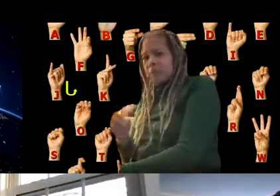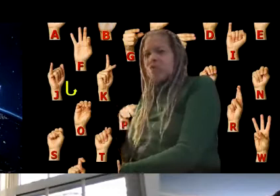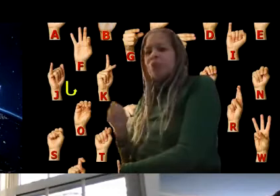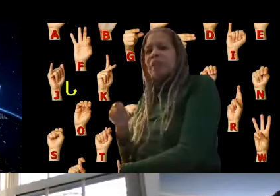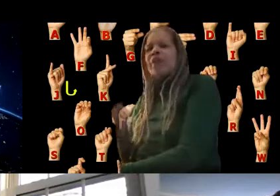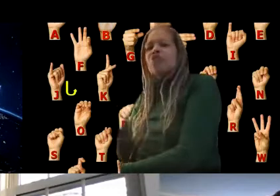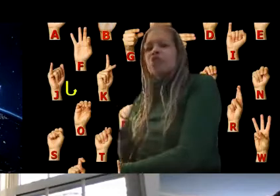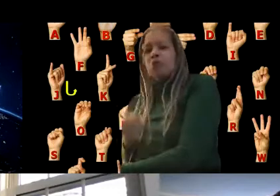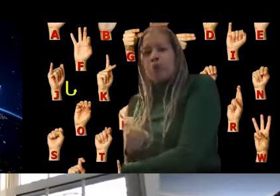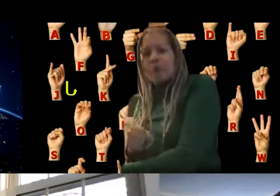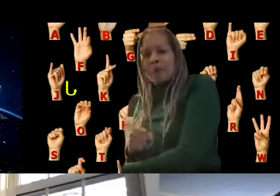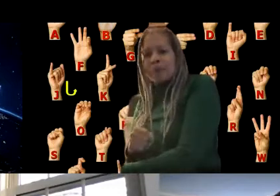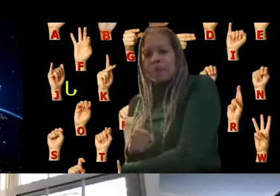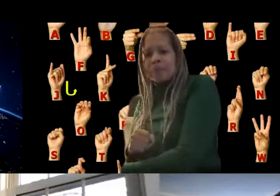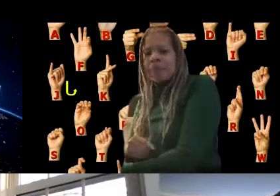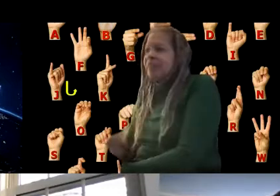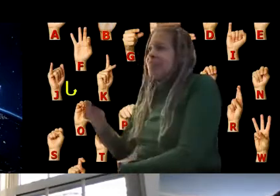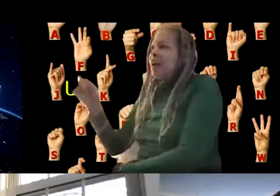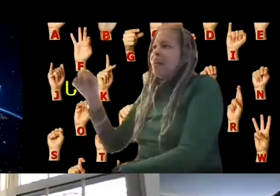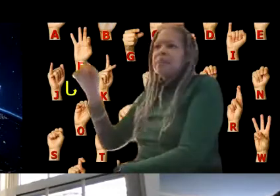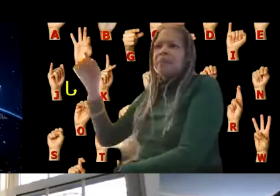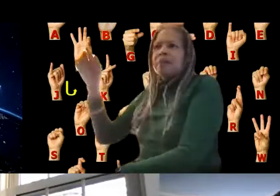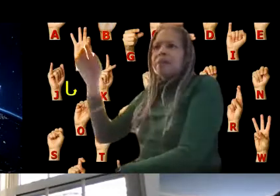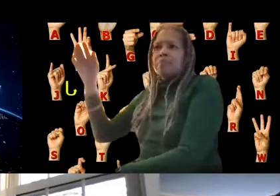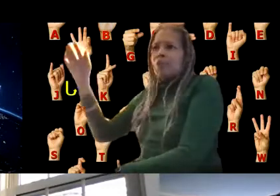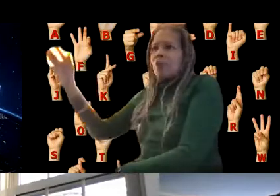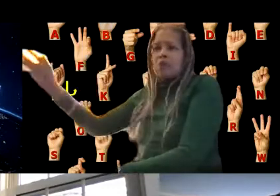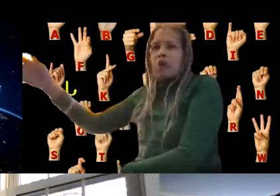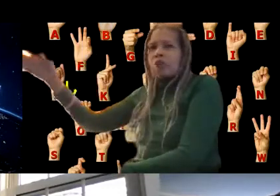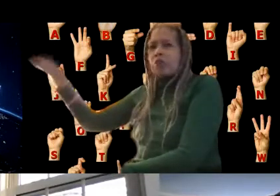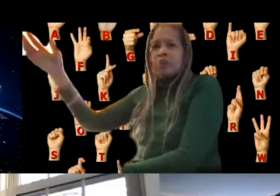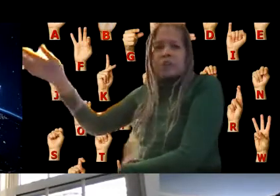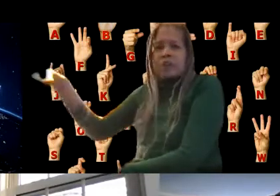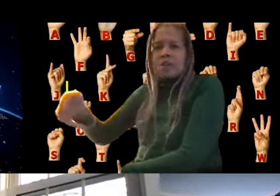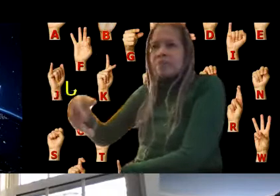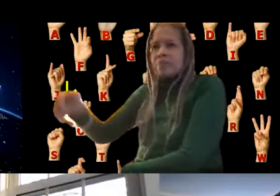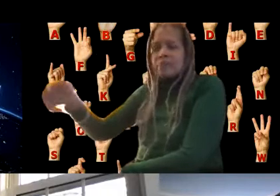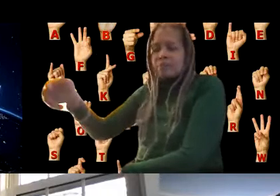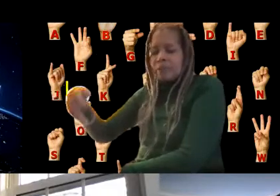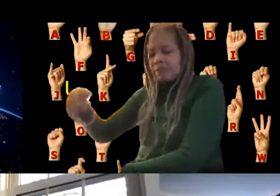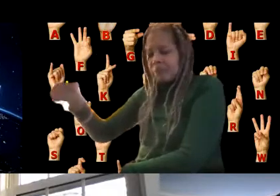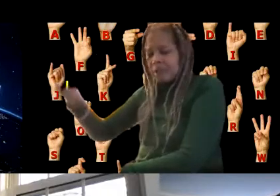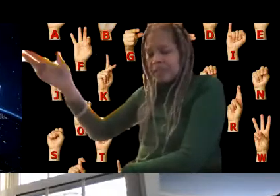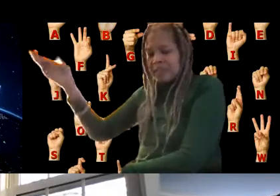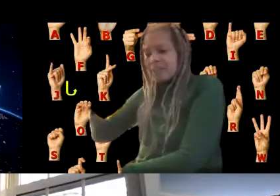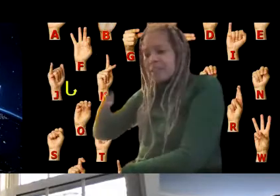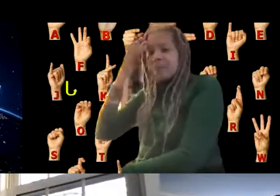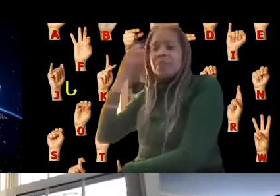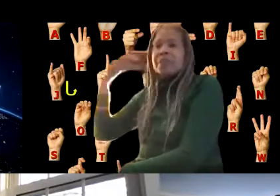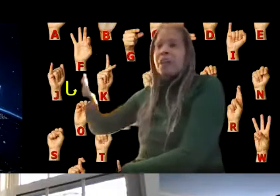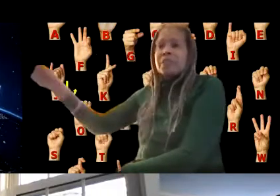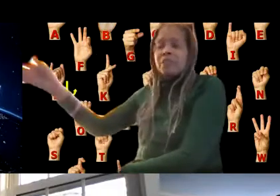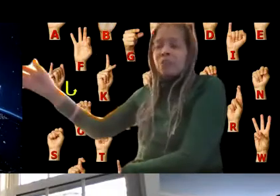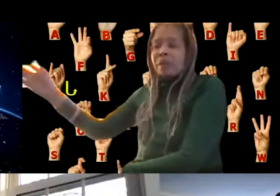a little bit. So now it's your power. It's not overall, whoever that was, Dan said, has